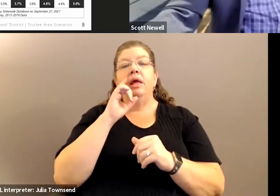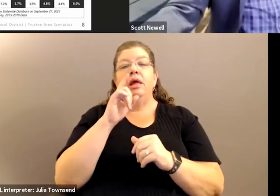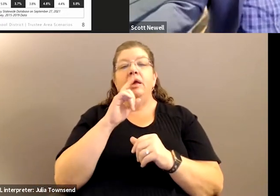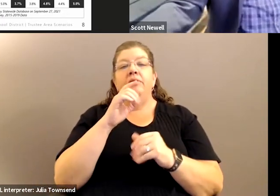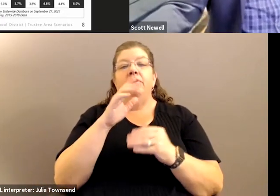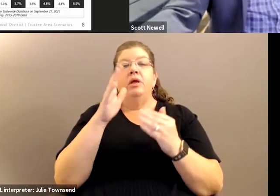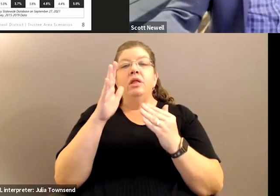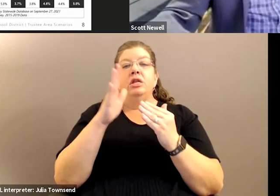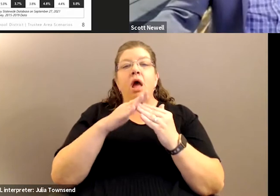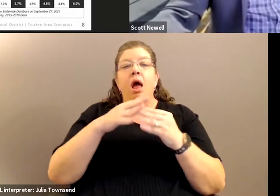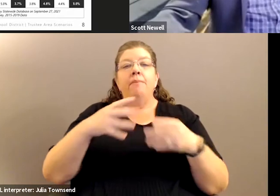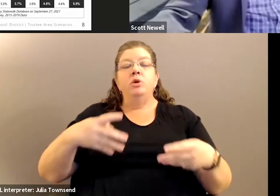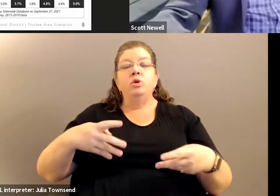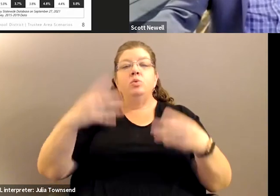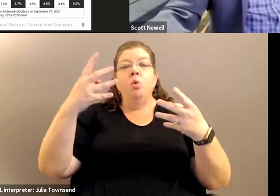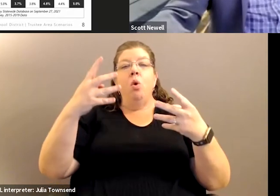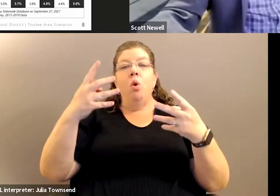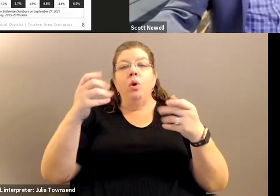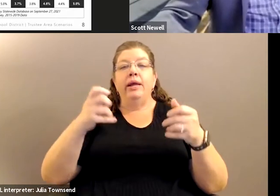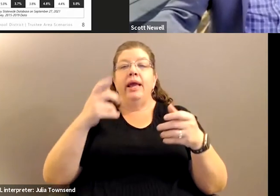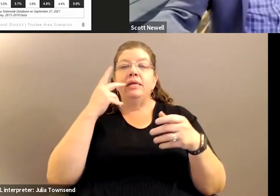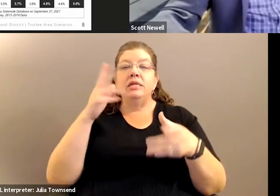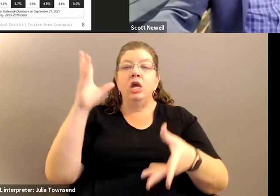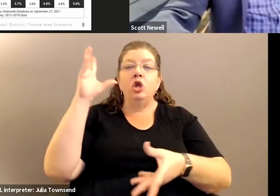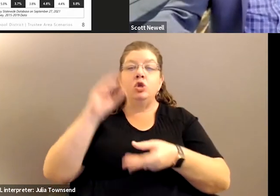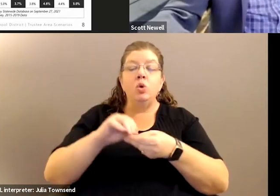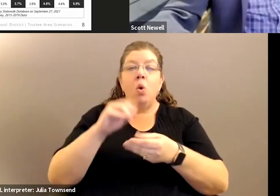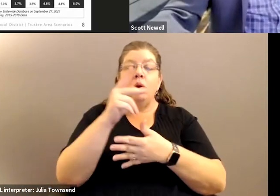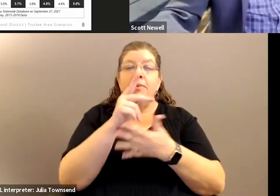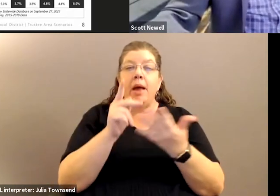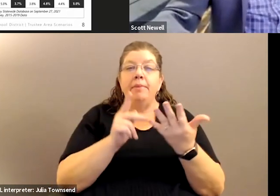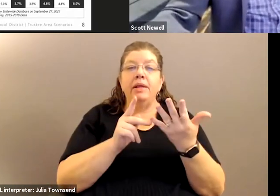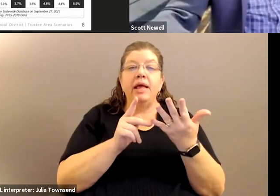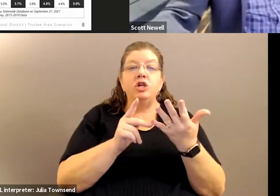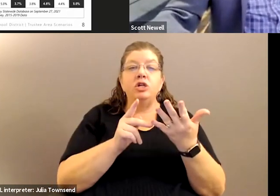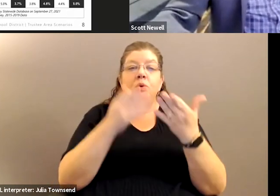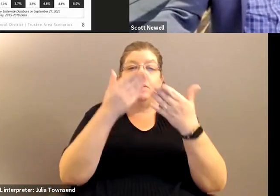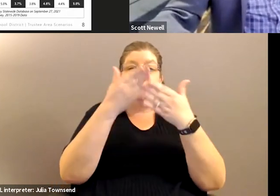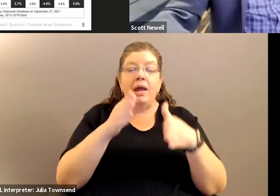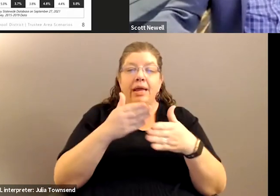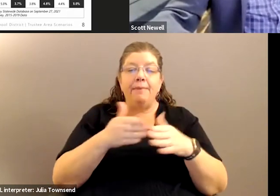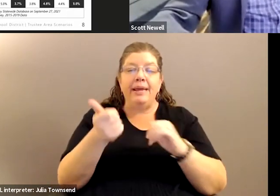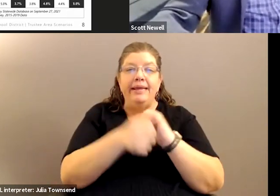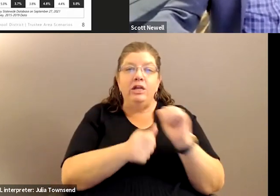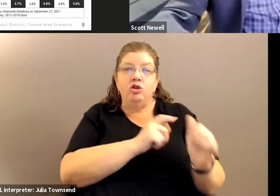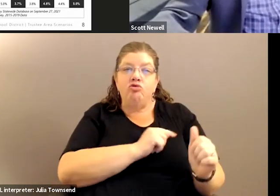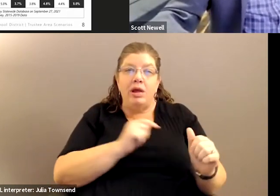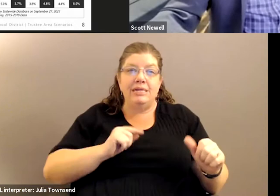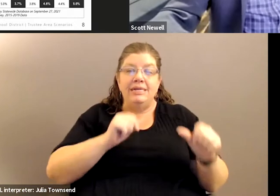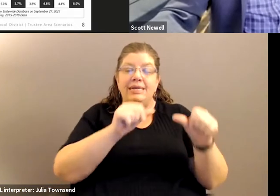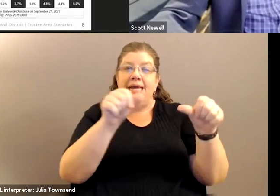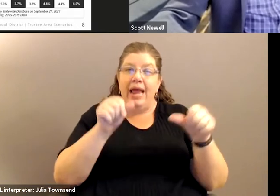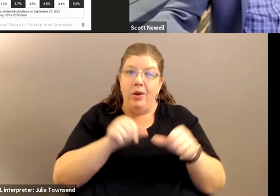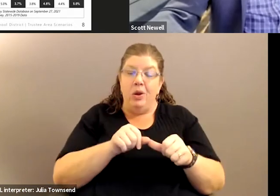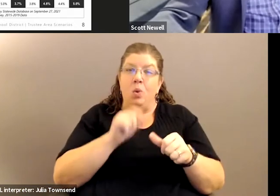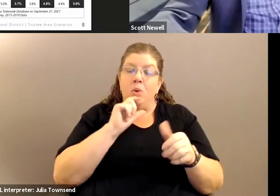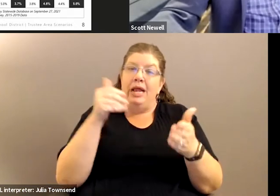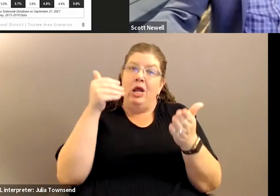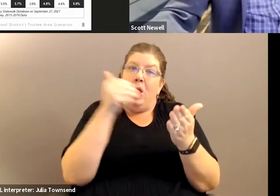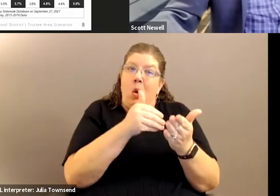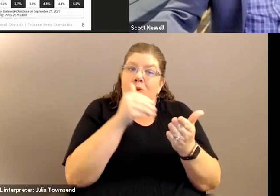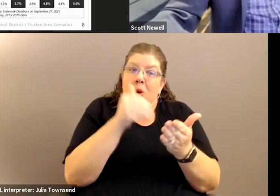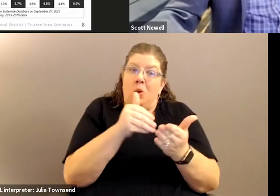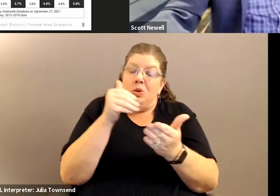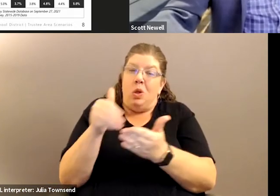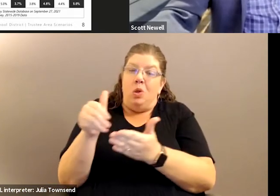part here you can see that the total population when you break these down by trusty area they're all really close to that 38